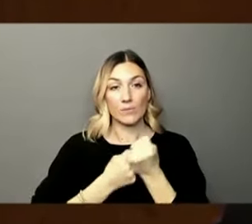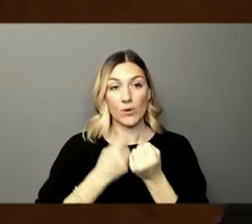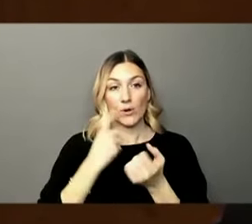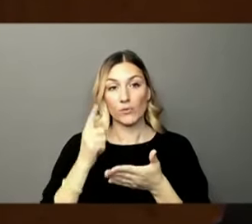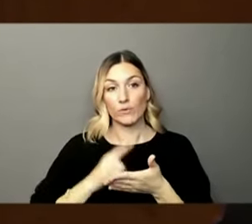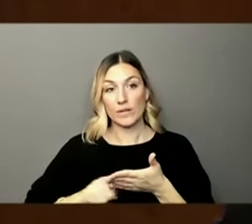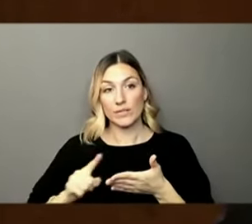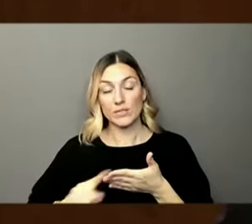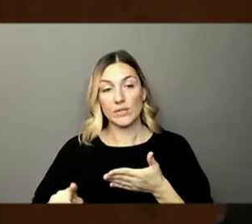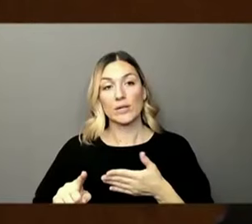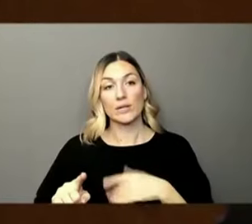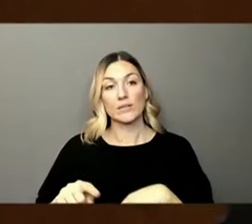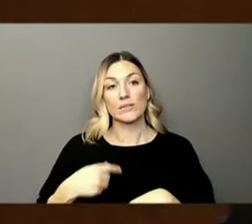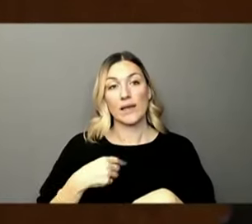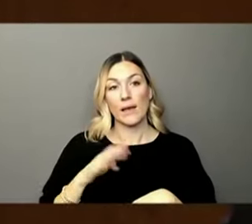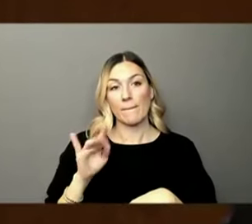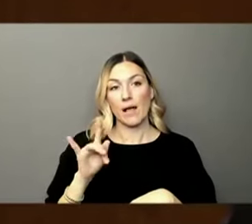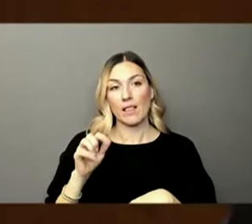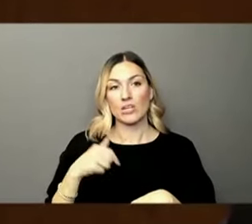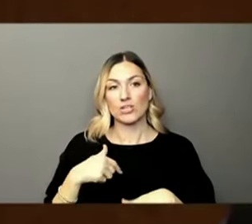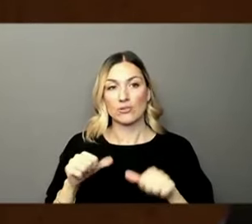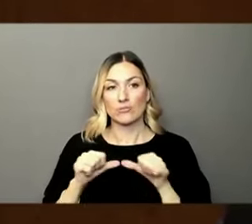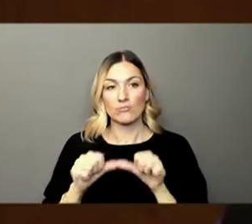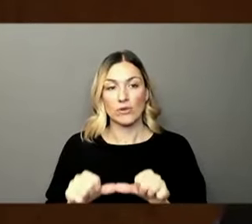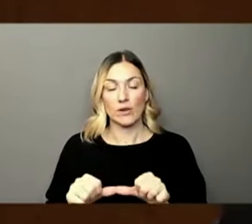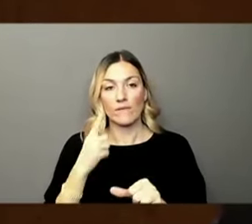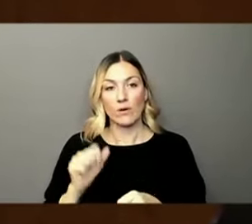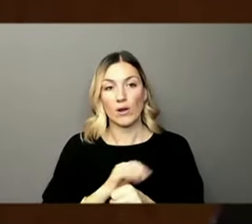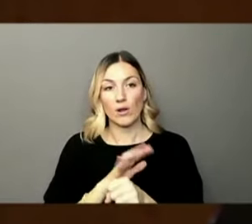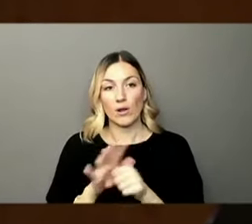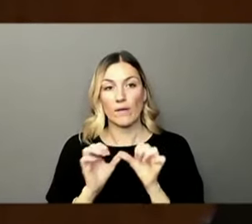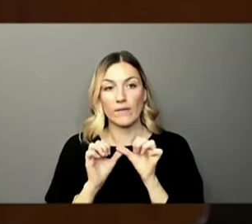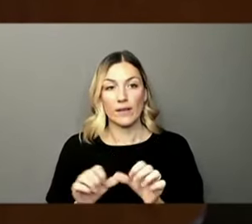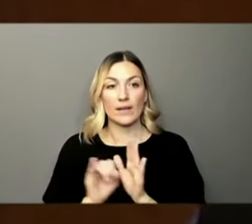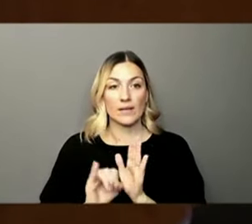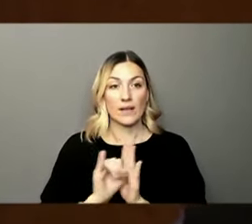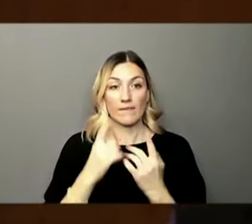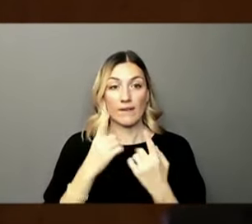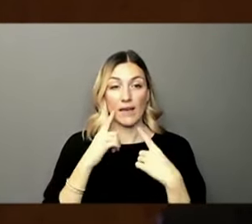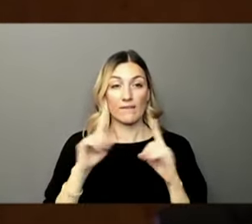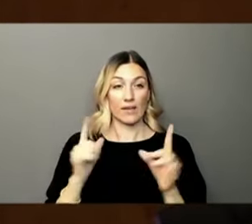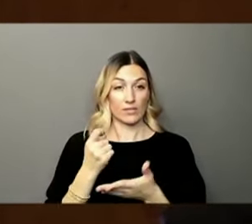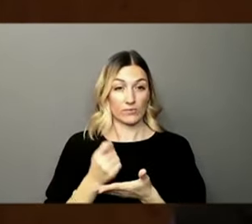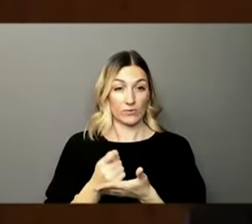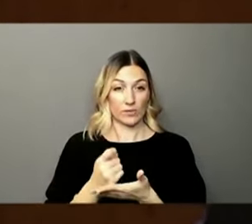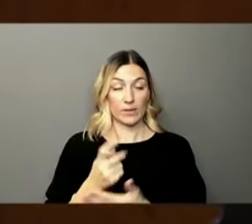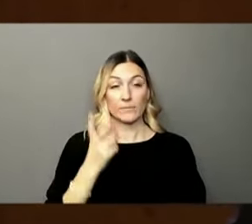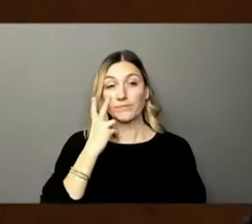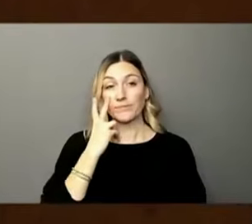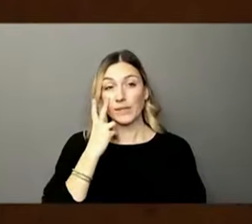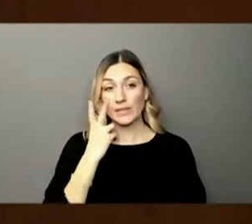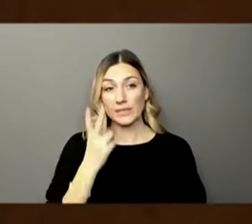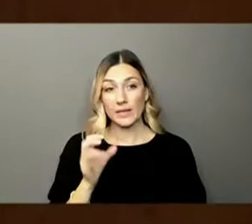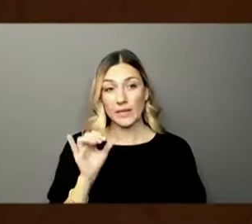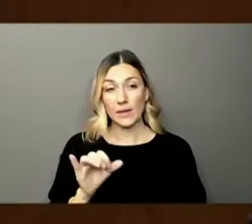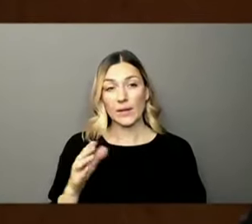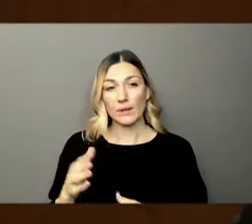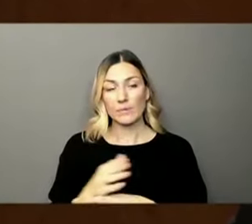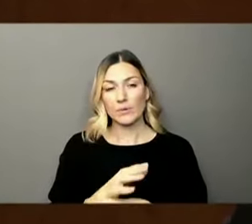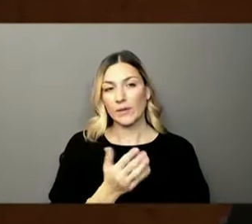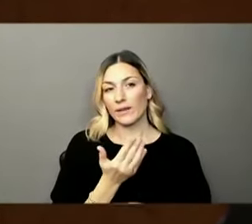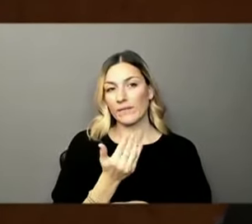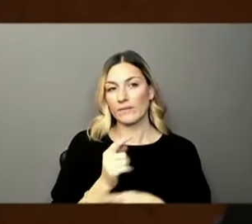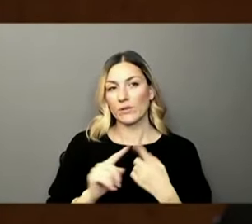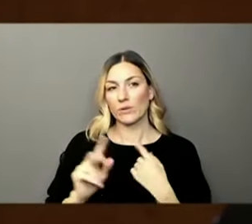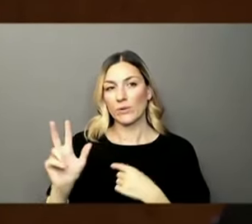the biological drivers of long COVID and the urgency to identify effective treatments. We have seen that anywhere from 15 to